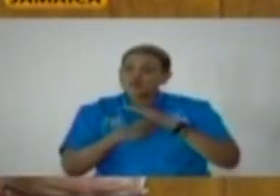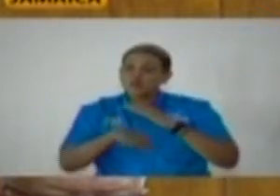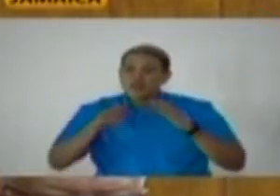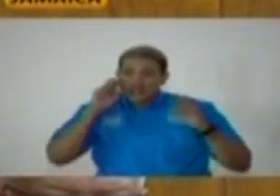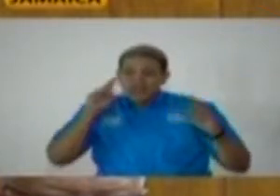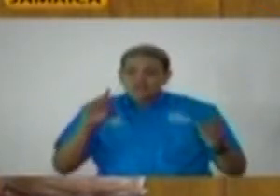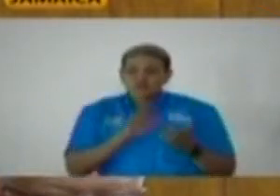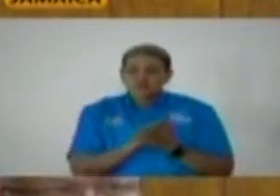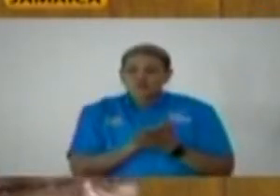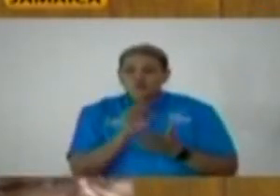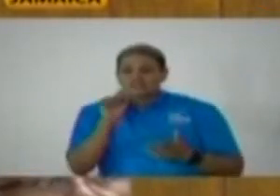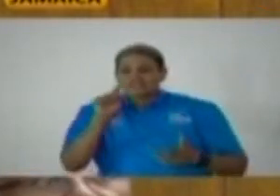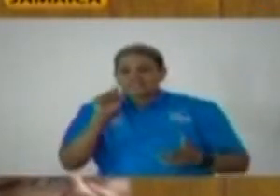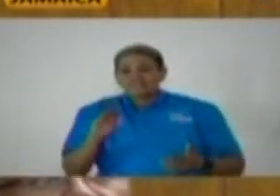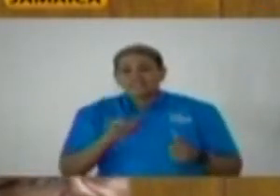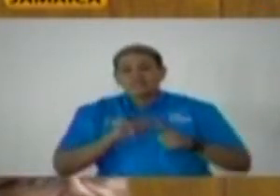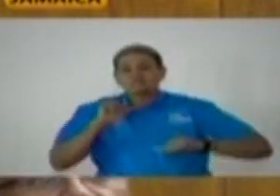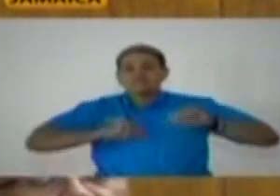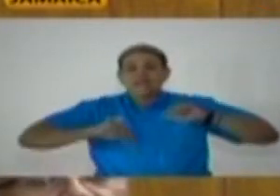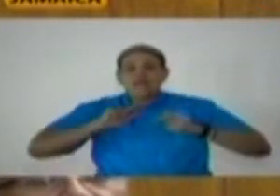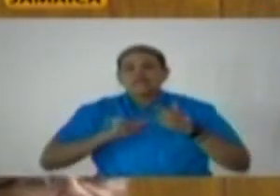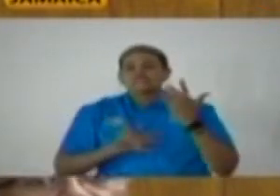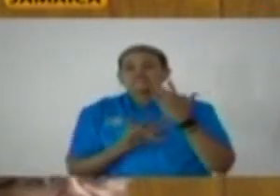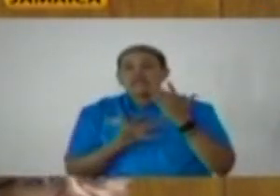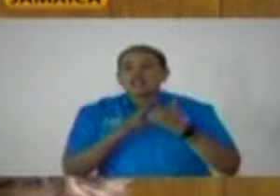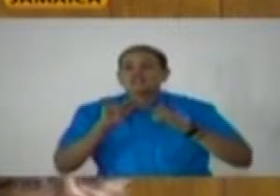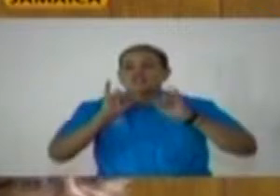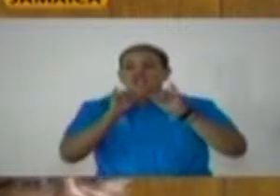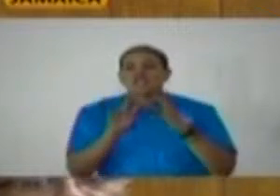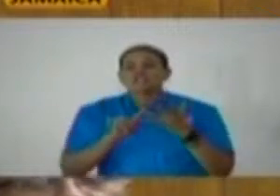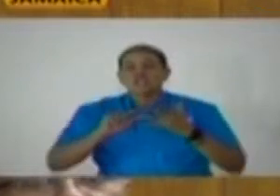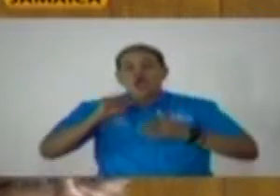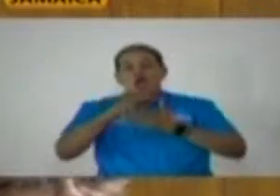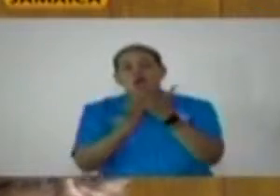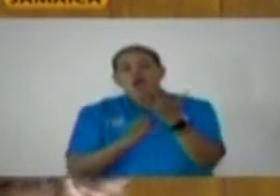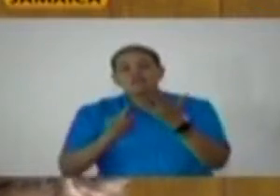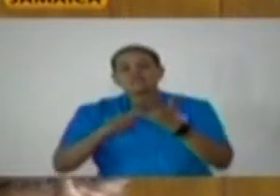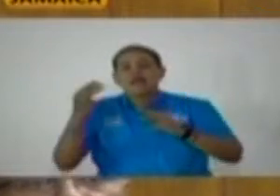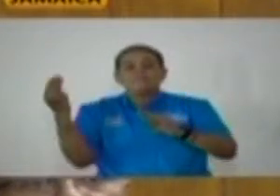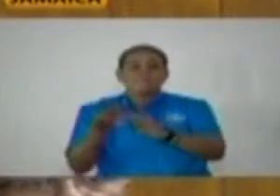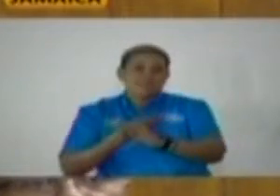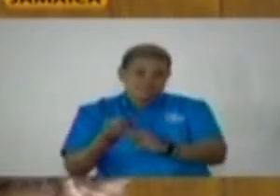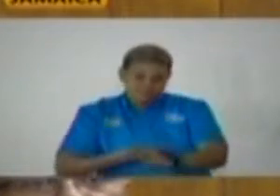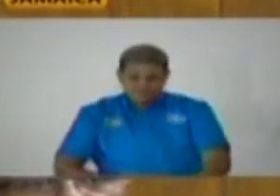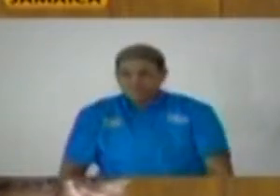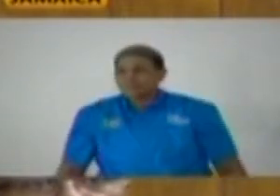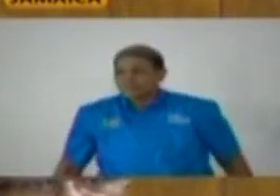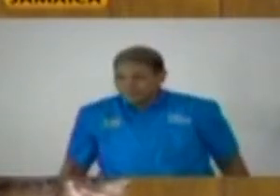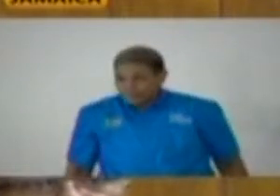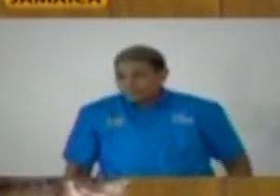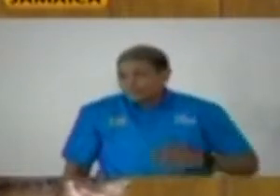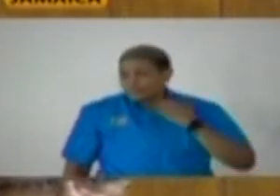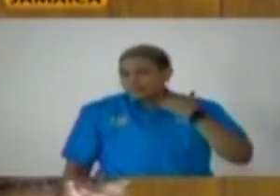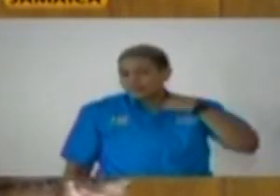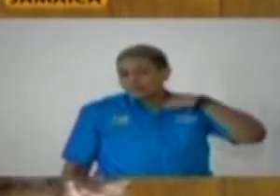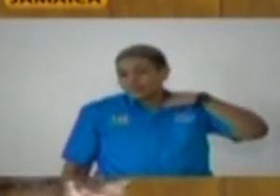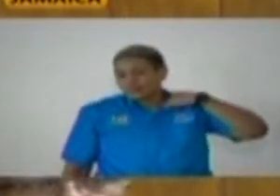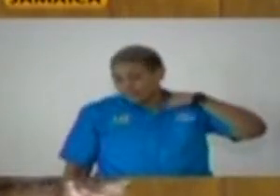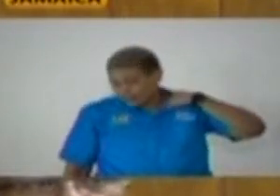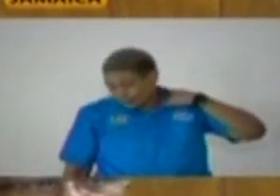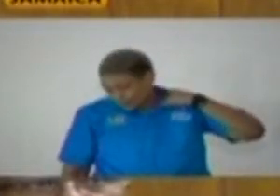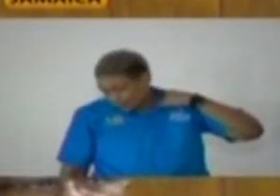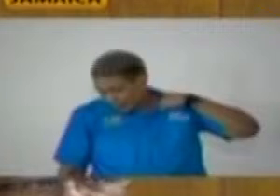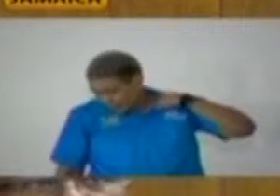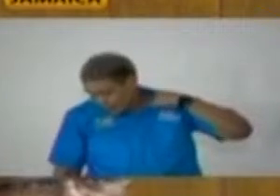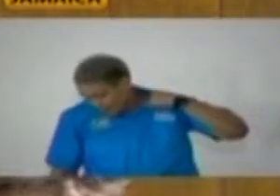And by STEAM, we're talking about science, technology, engineering, arts, and math. But, Madam Speaker,